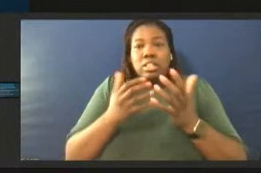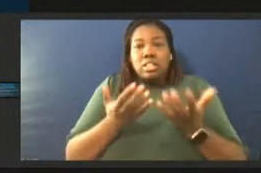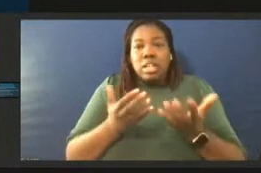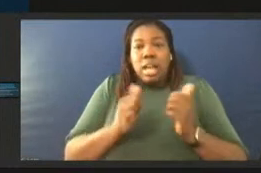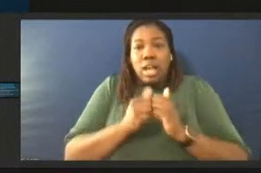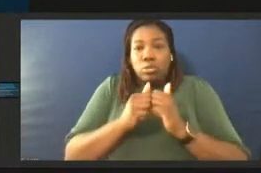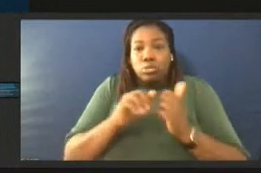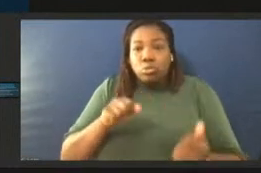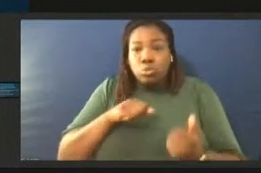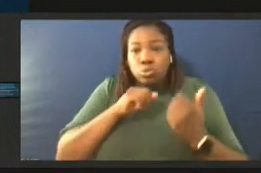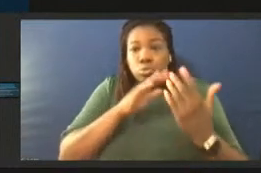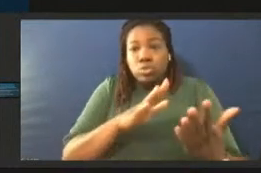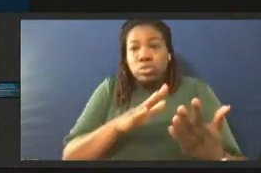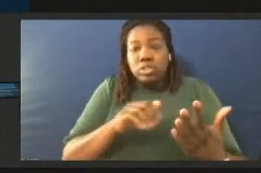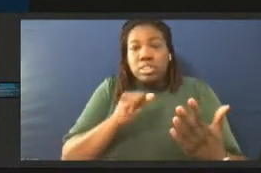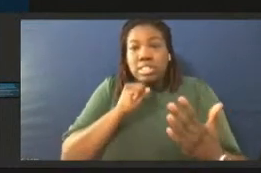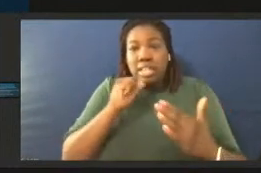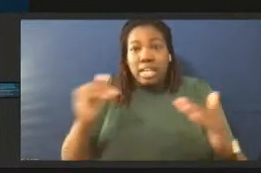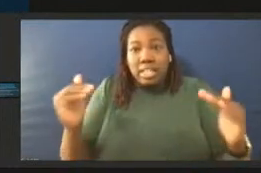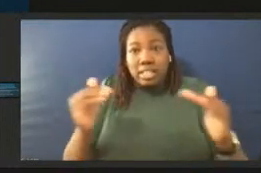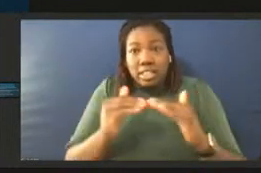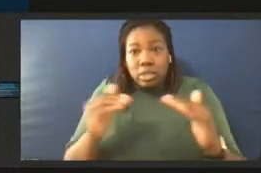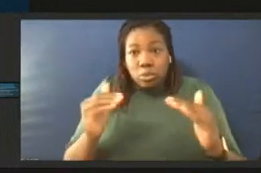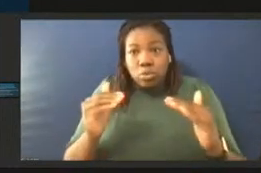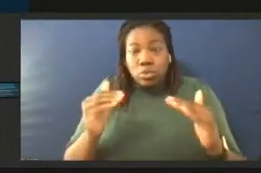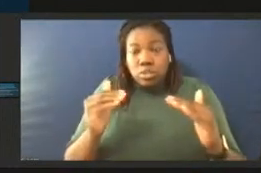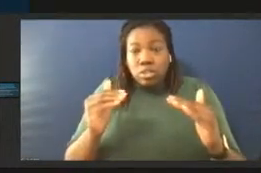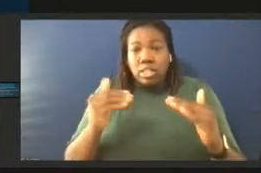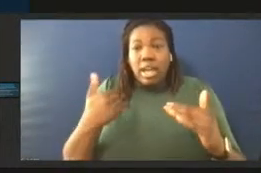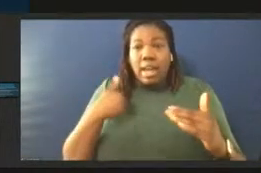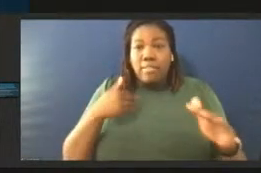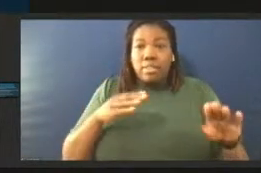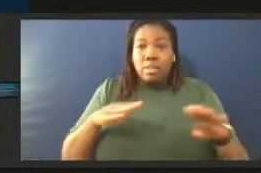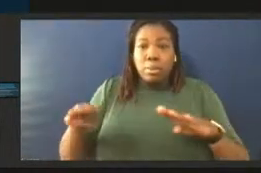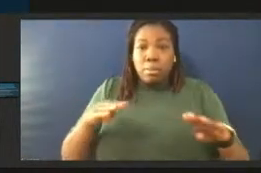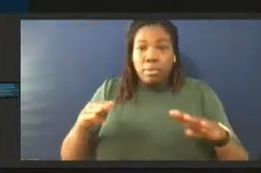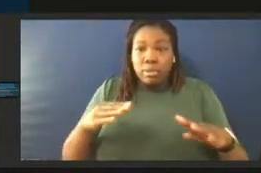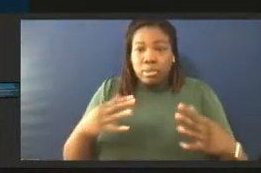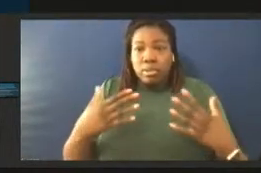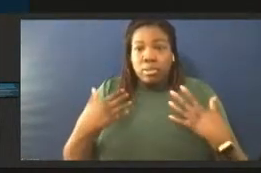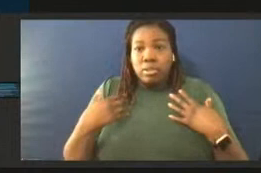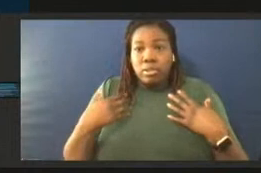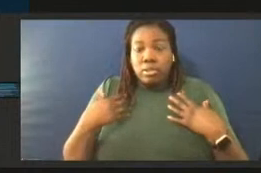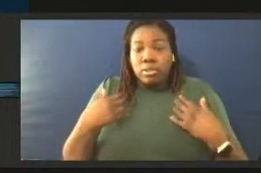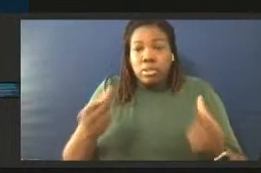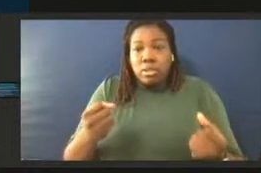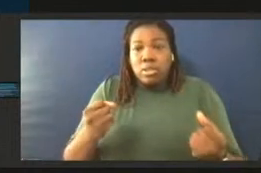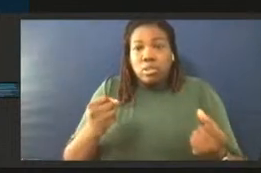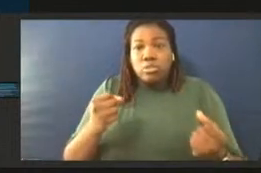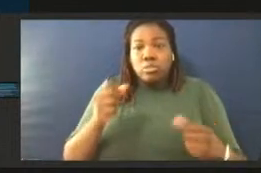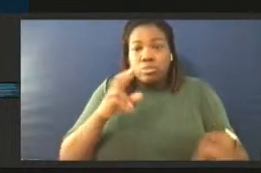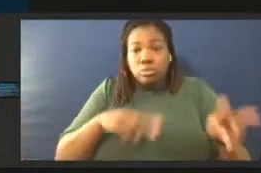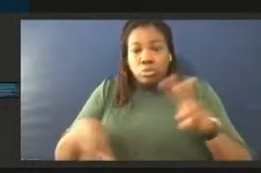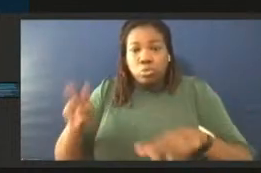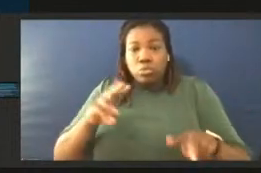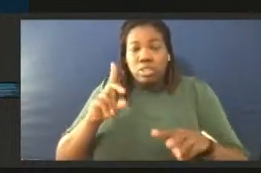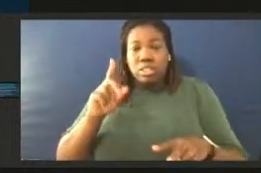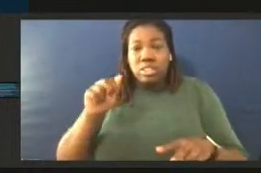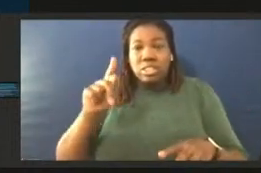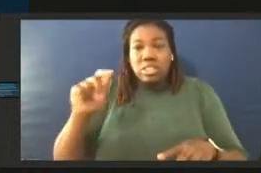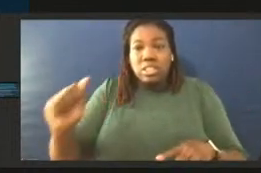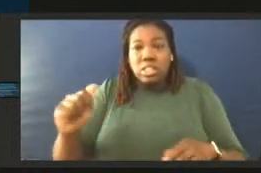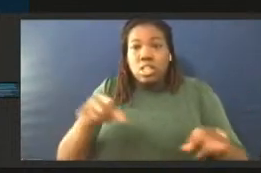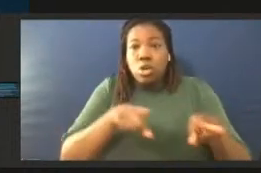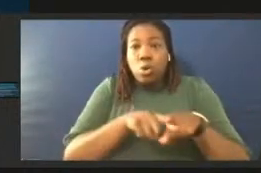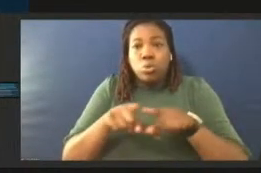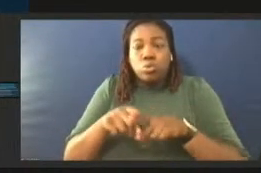address inequities is to make sure that we have the behavioral health surveillance data, but it's also, we need to make sure that we have